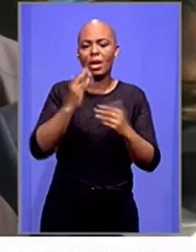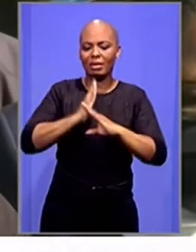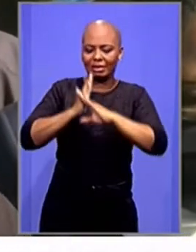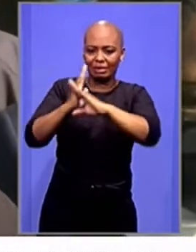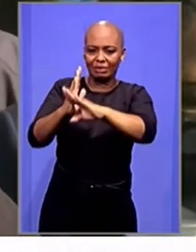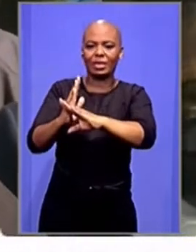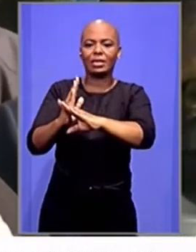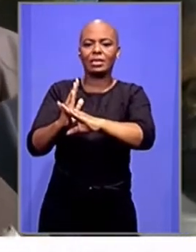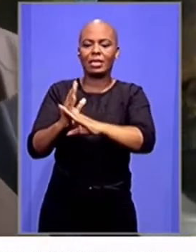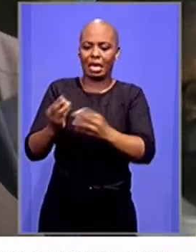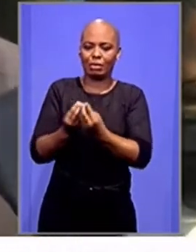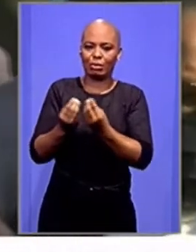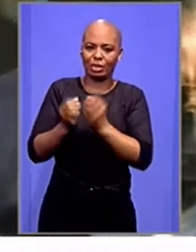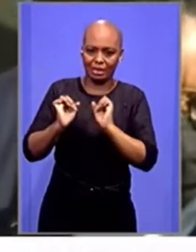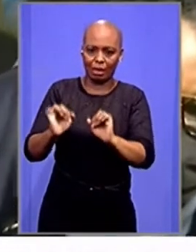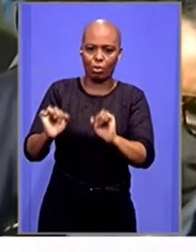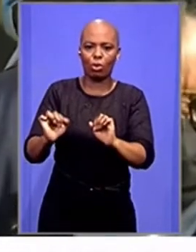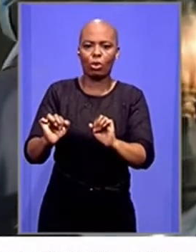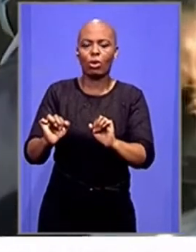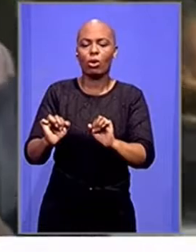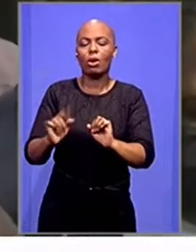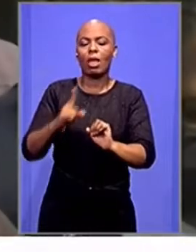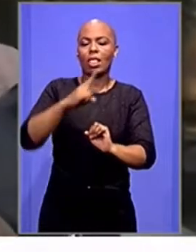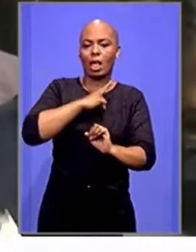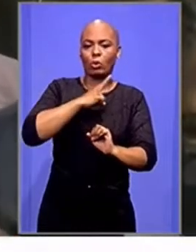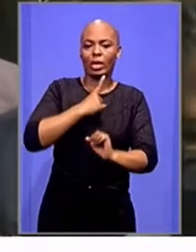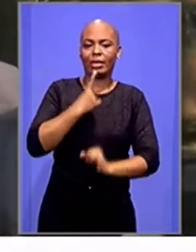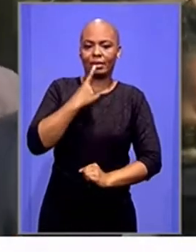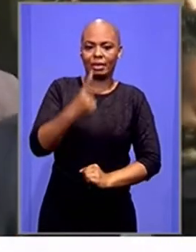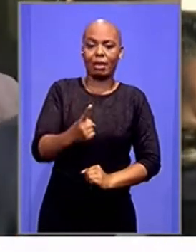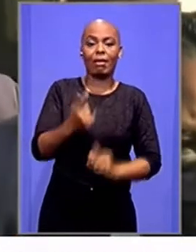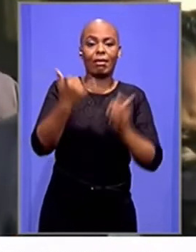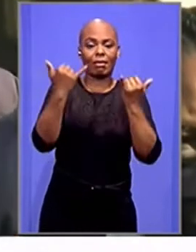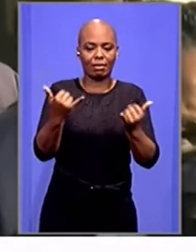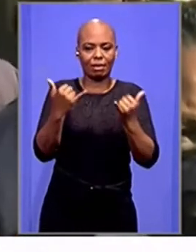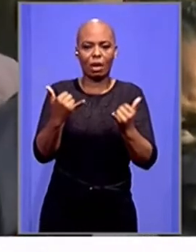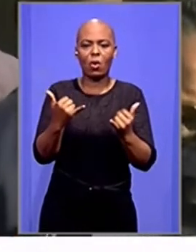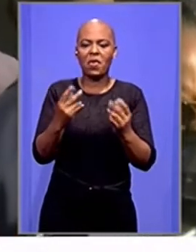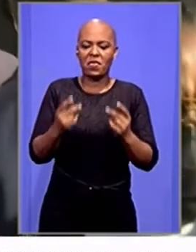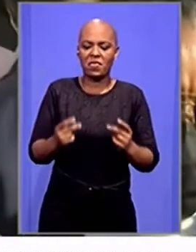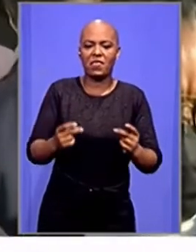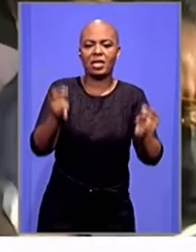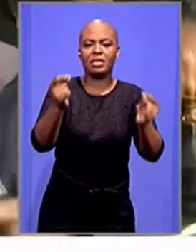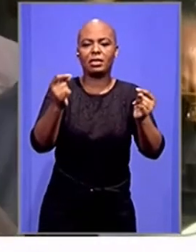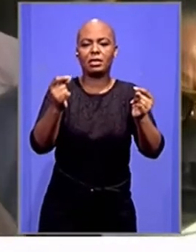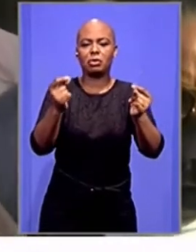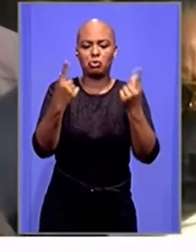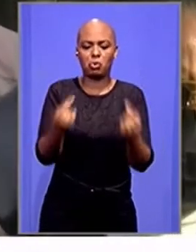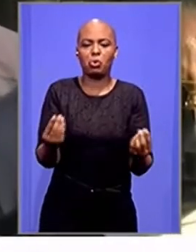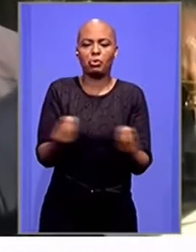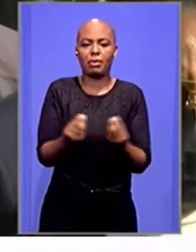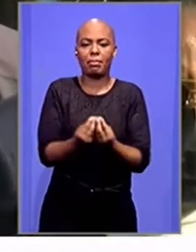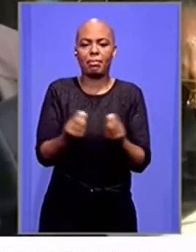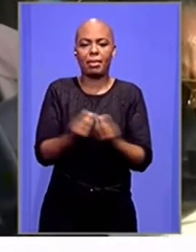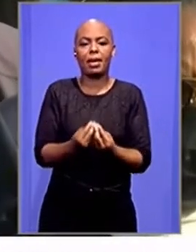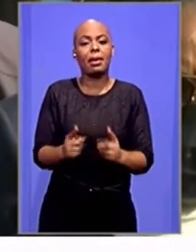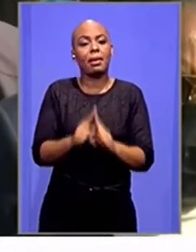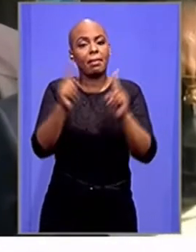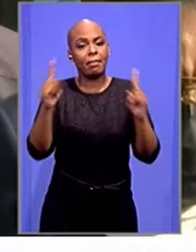malls and loot and do all of the things which happened at the malls. We did not have that information. They